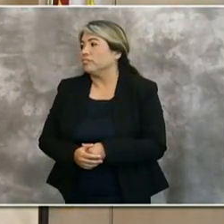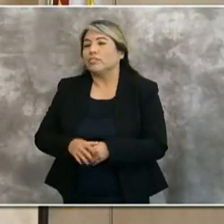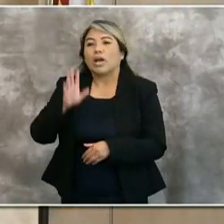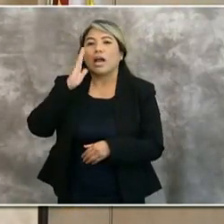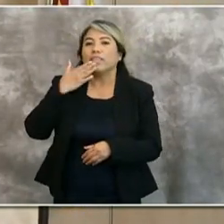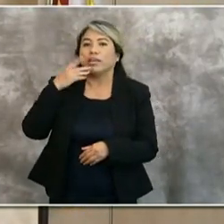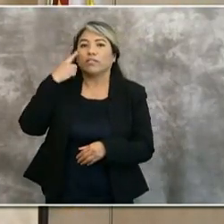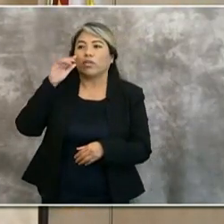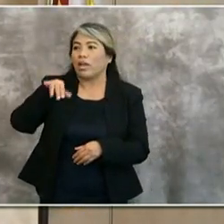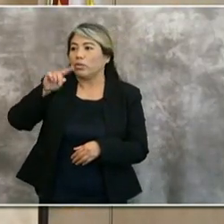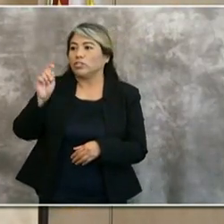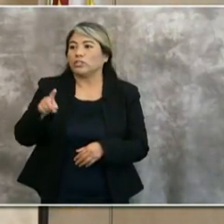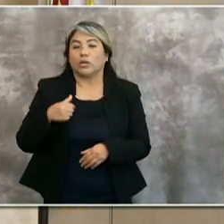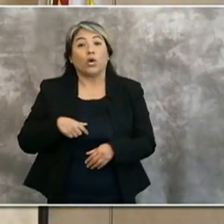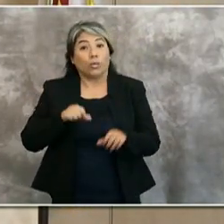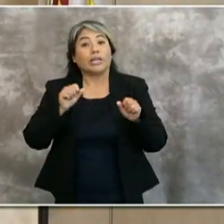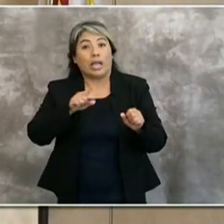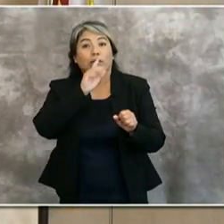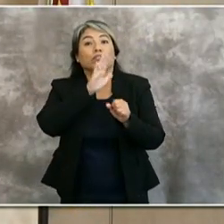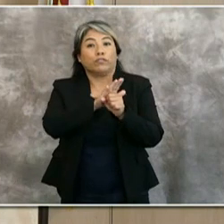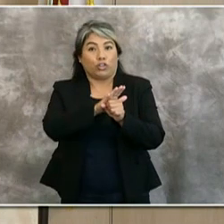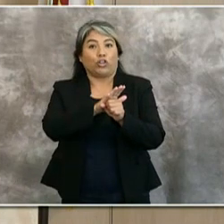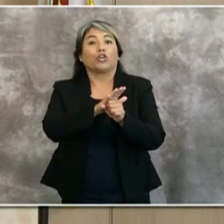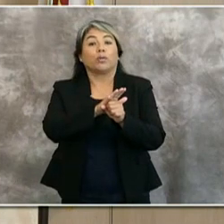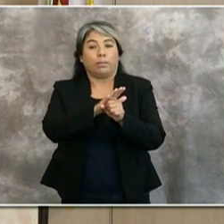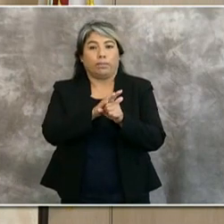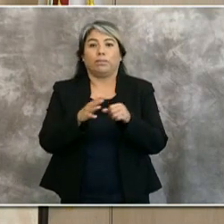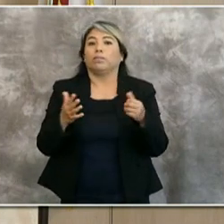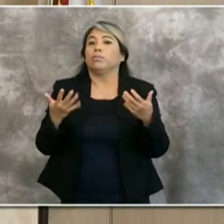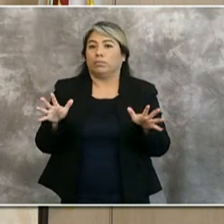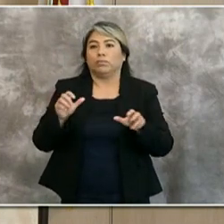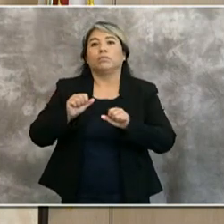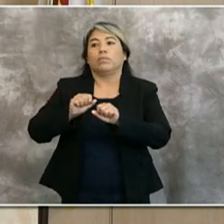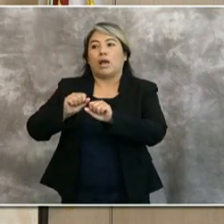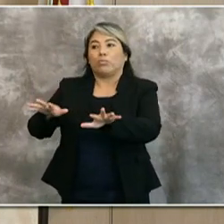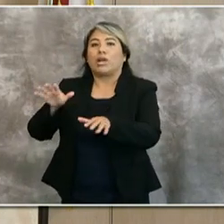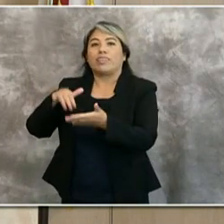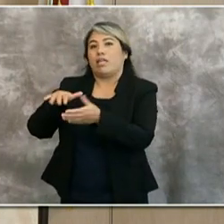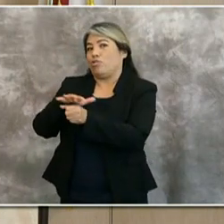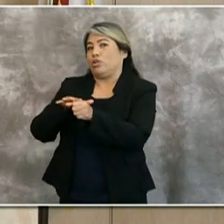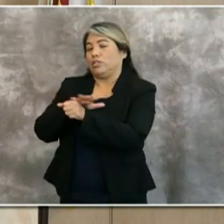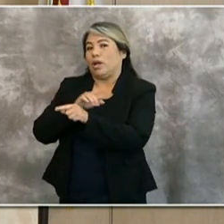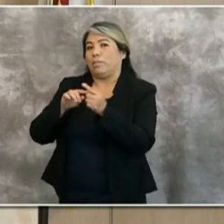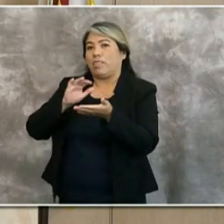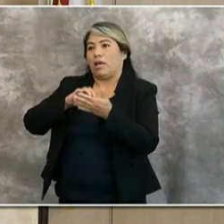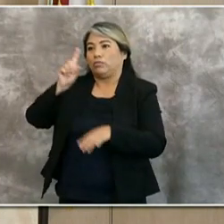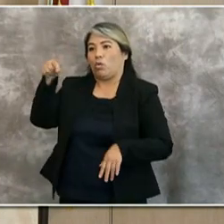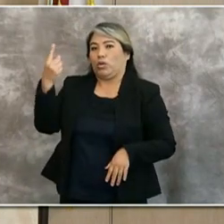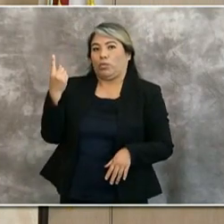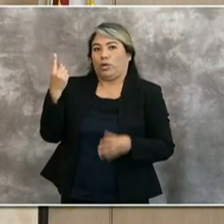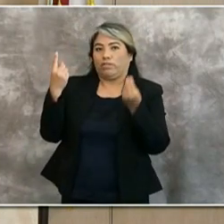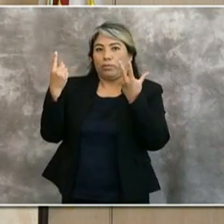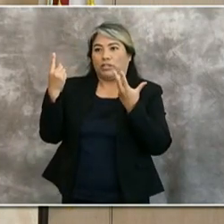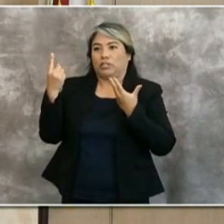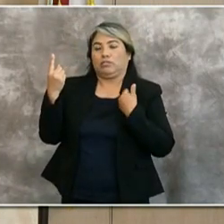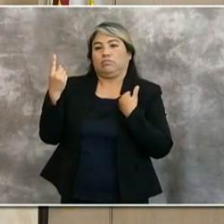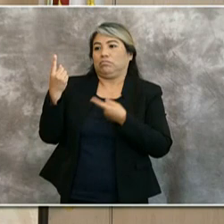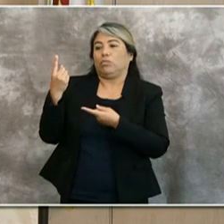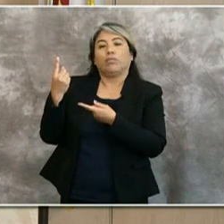Hi, thank you for that question. We can confirm that there is an outbreak at that location, but that is the only information that